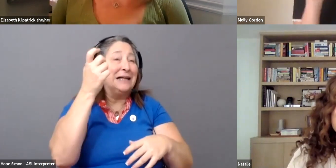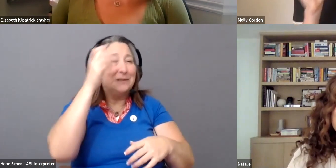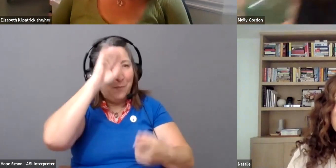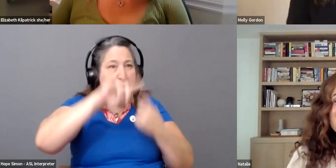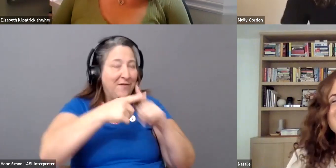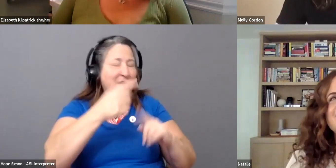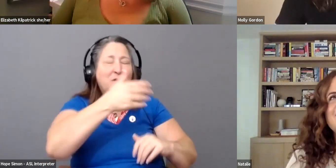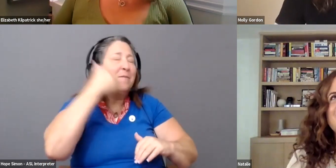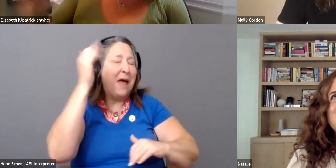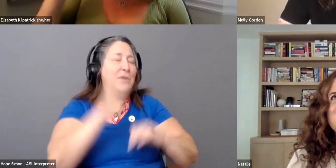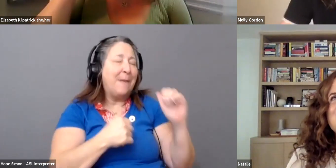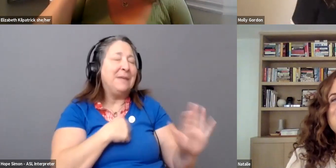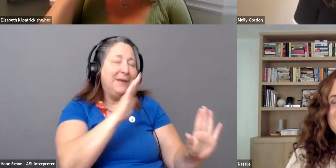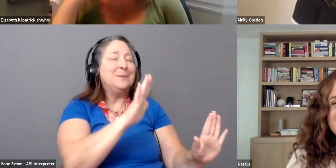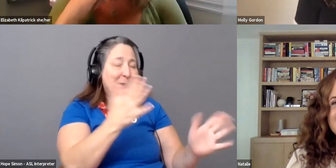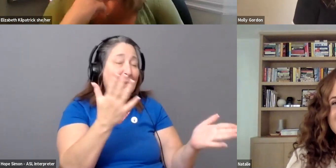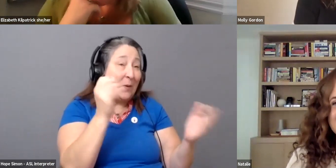am. But